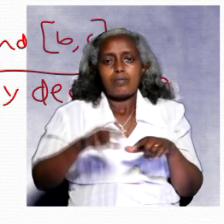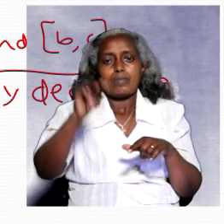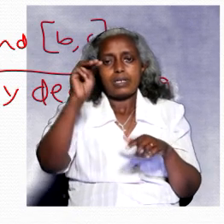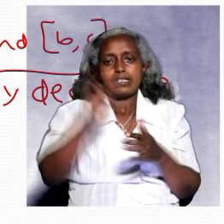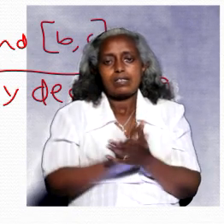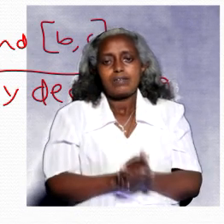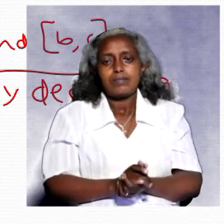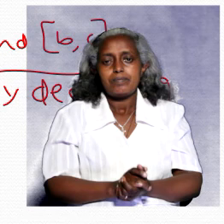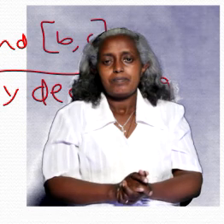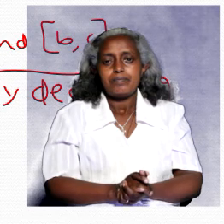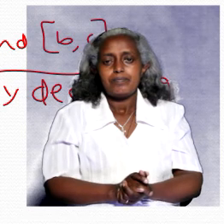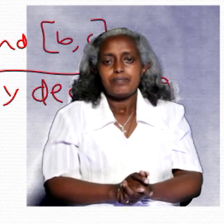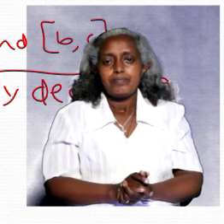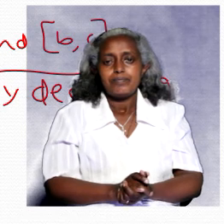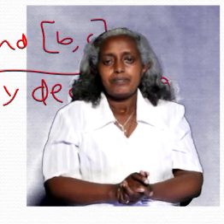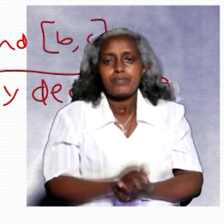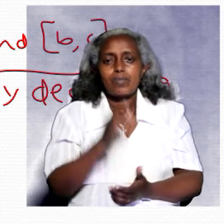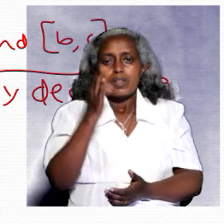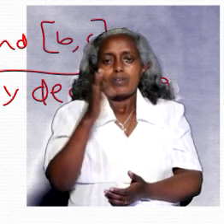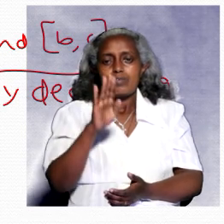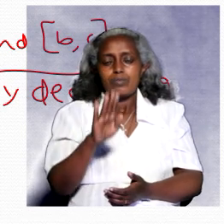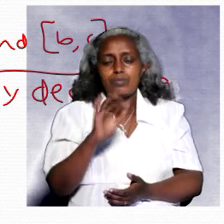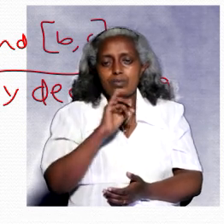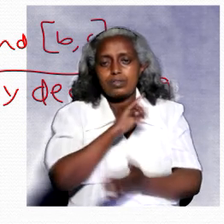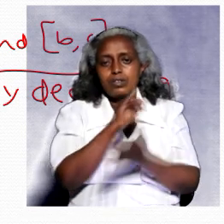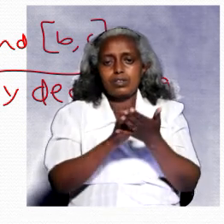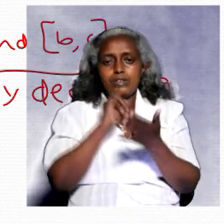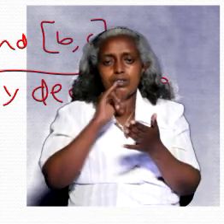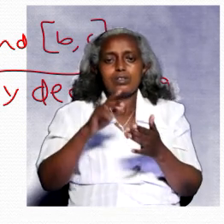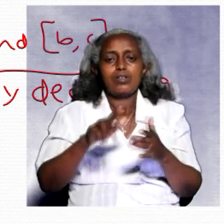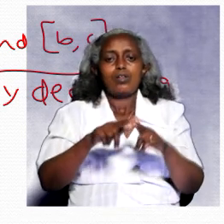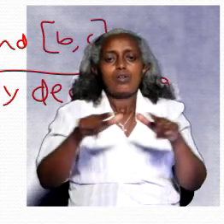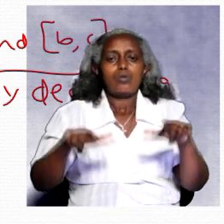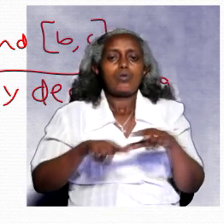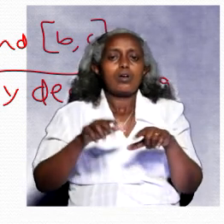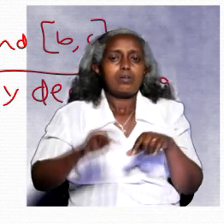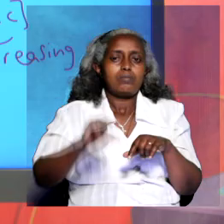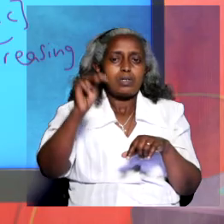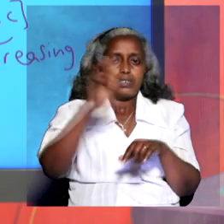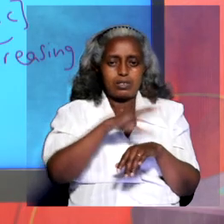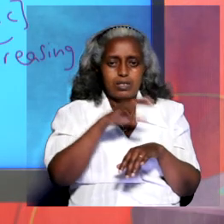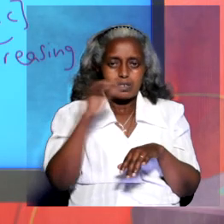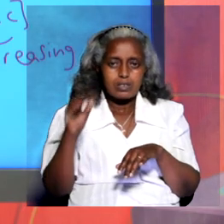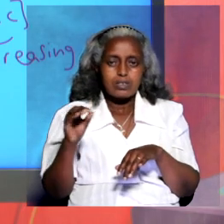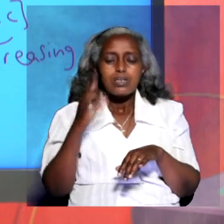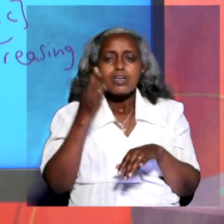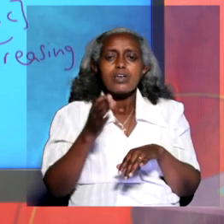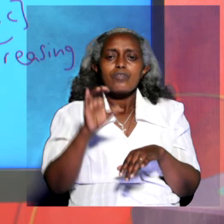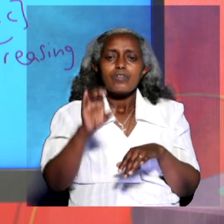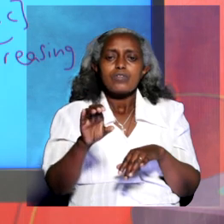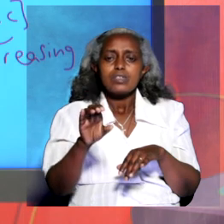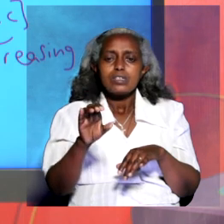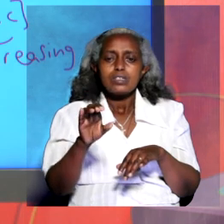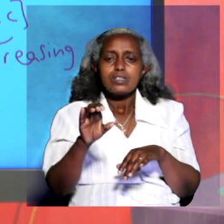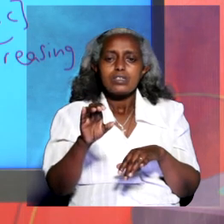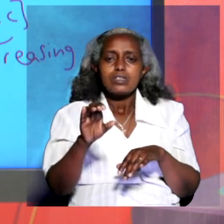local max. F of b is this local max. And